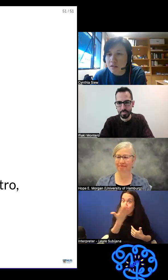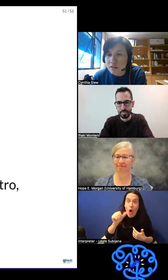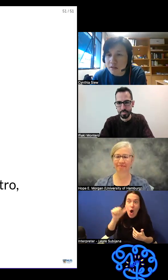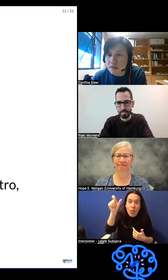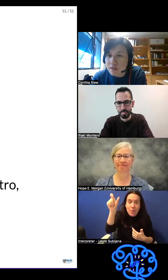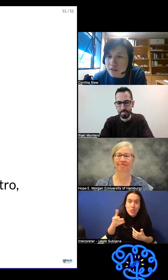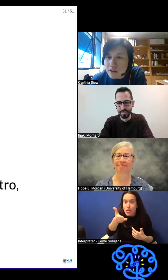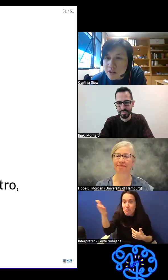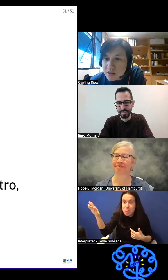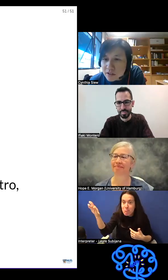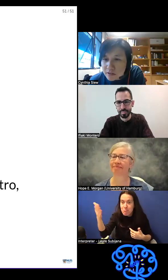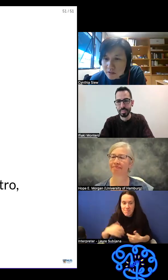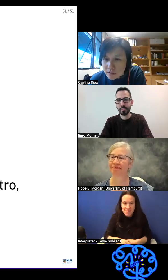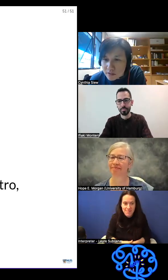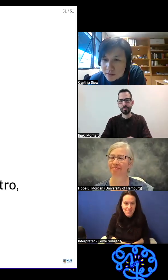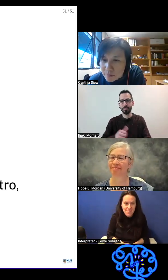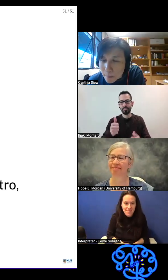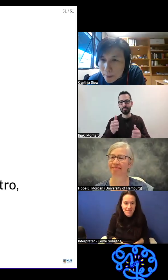Uh, in the